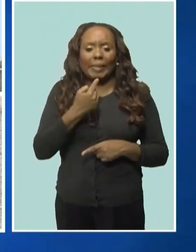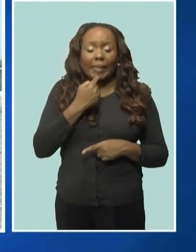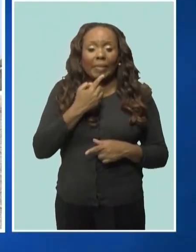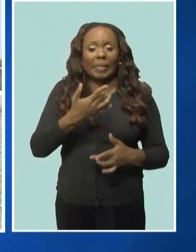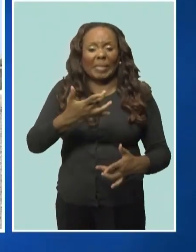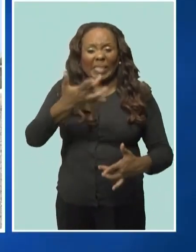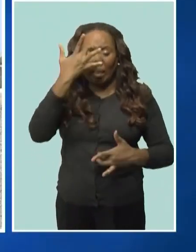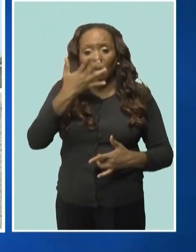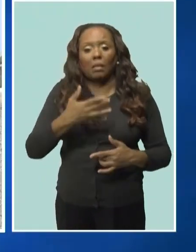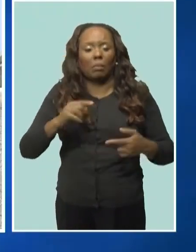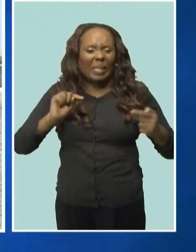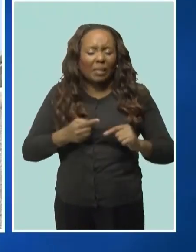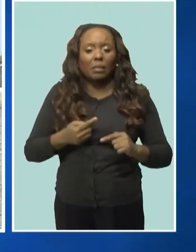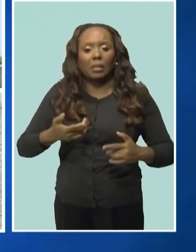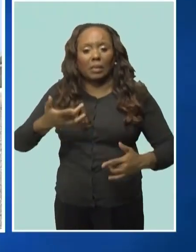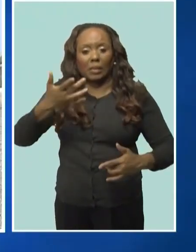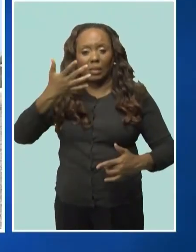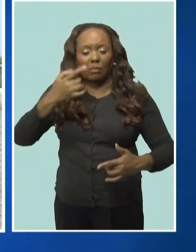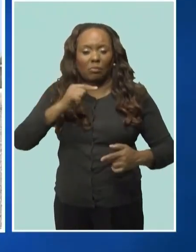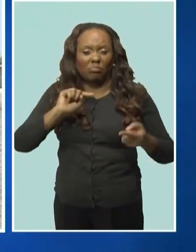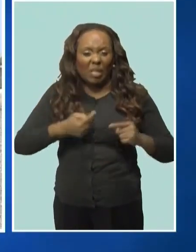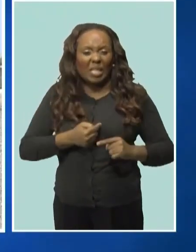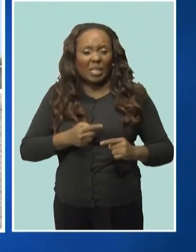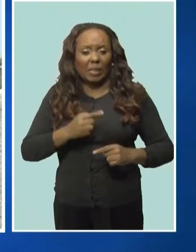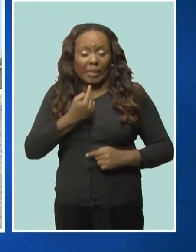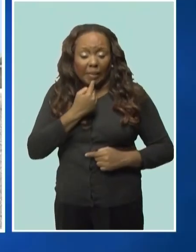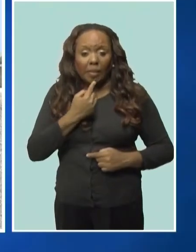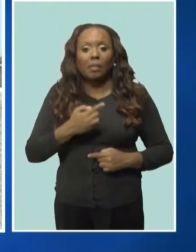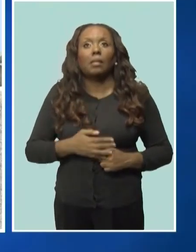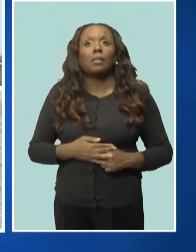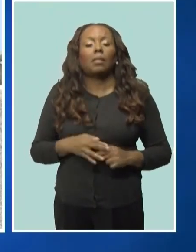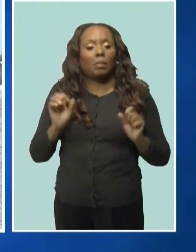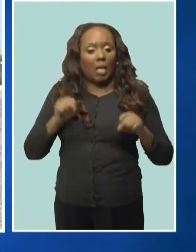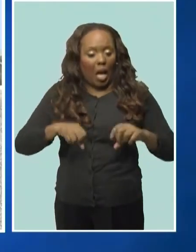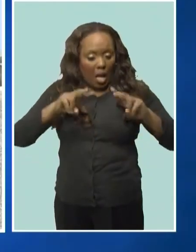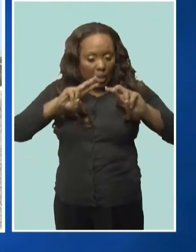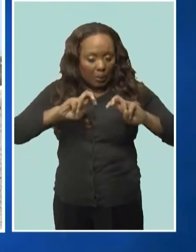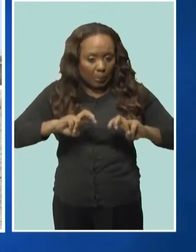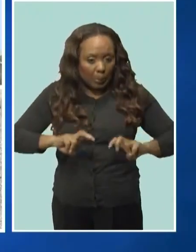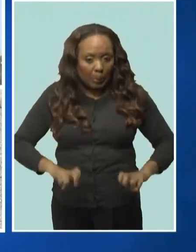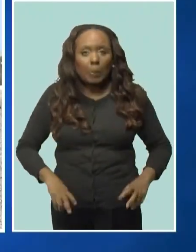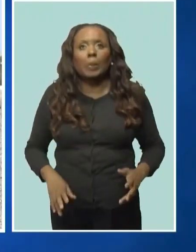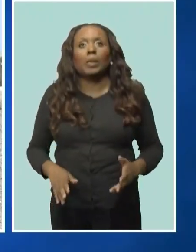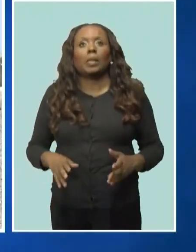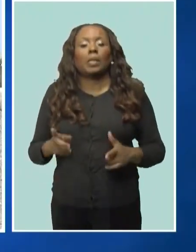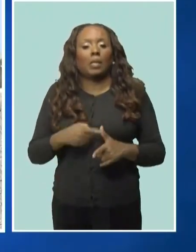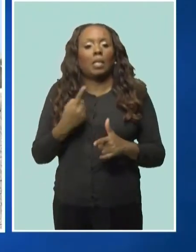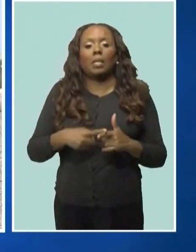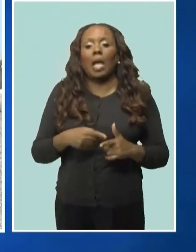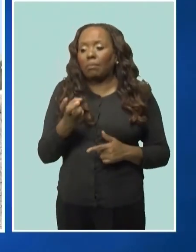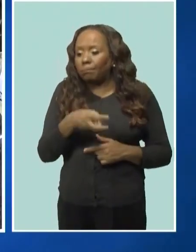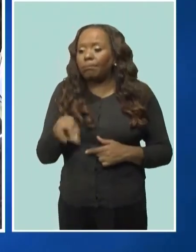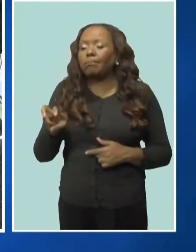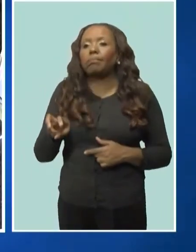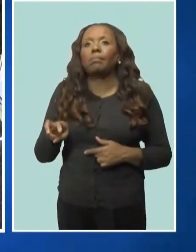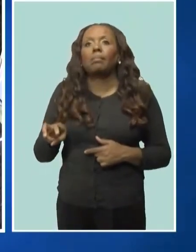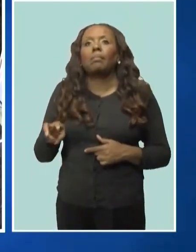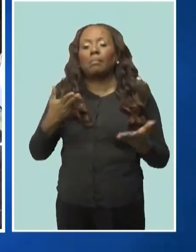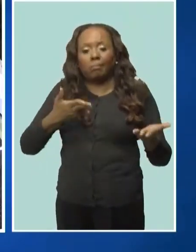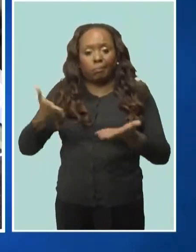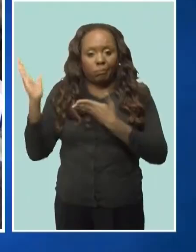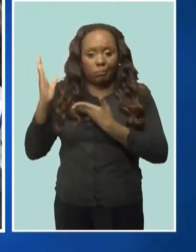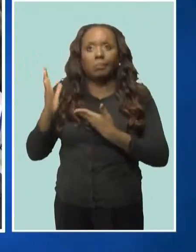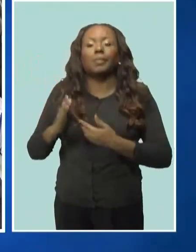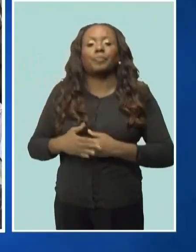time that that injury is occurred to get them assessed and medevaced out of that site. So we actually